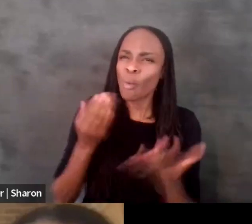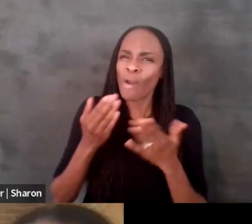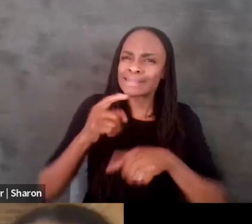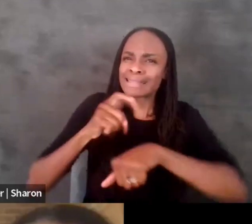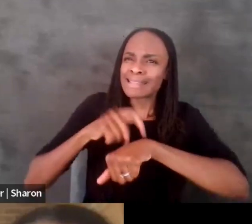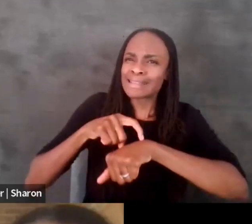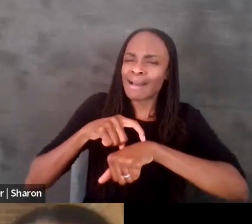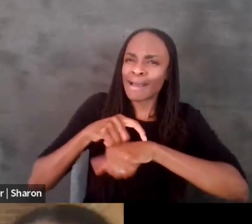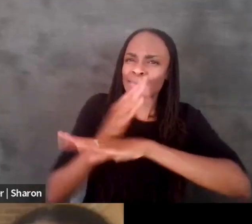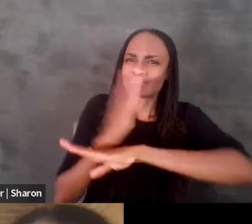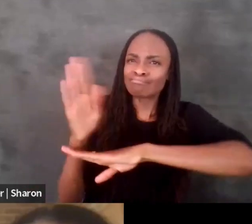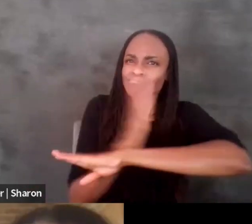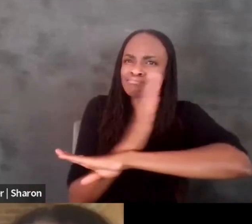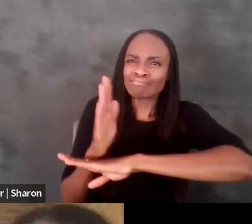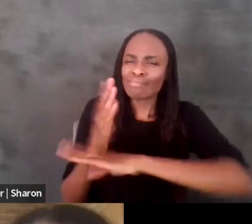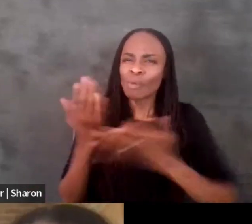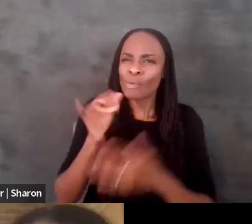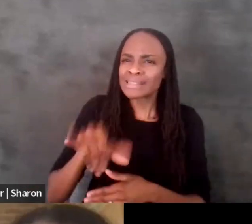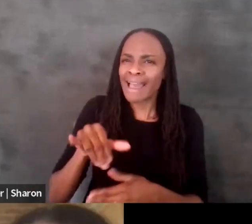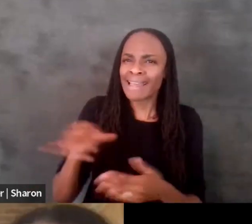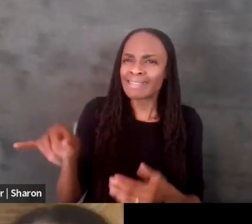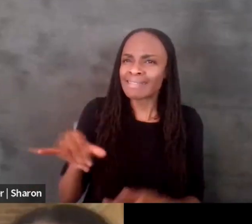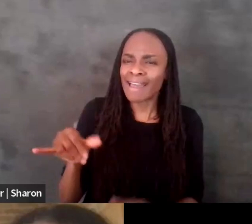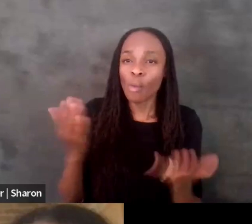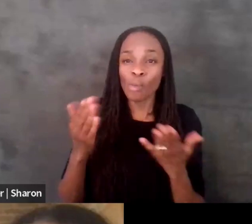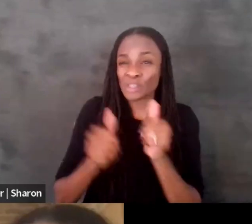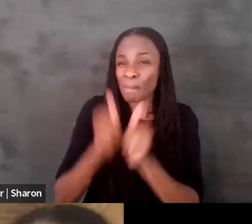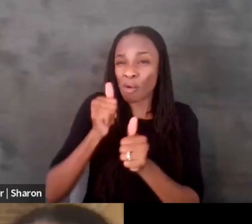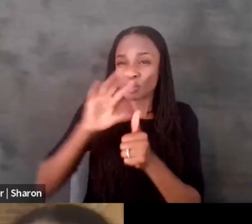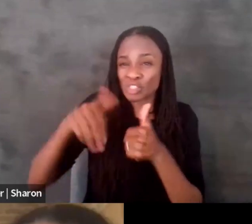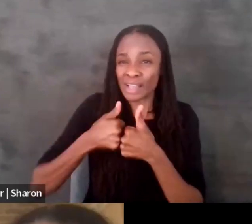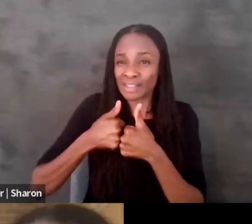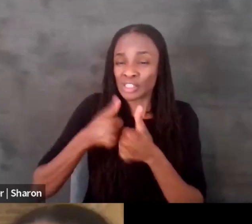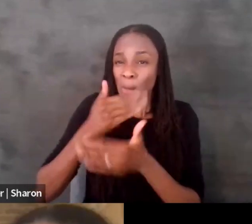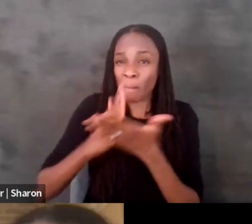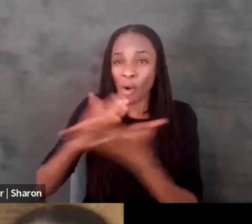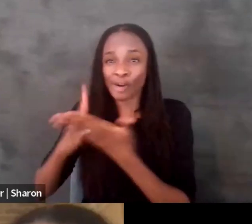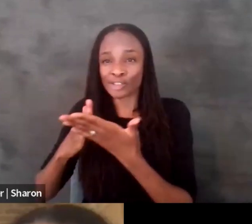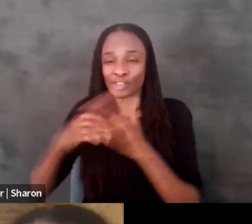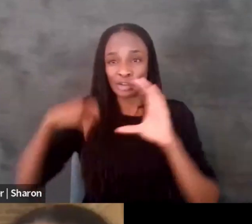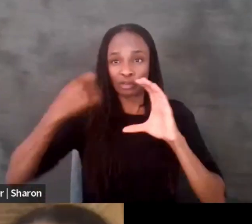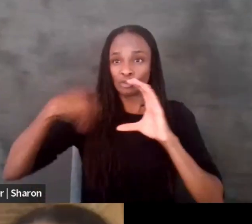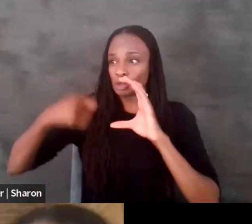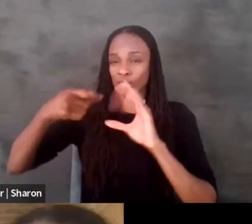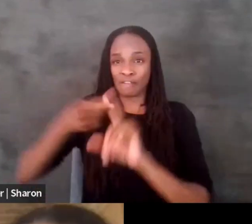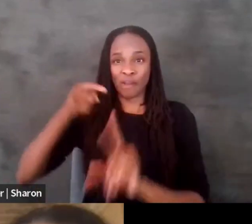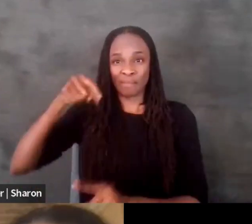time scale of the shoot like, and what was the most challenging parts of shooting in this remote